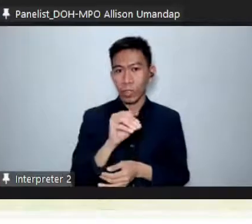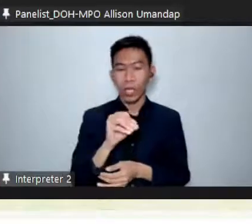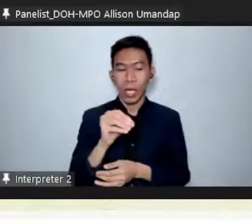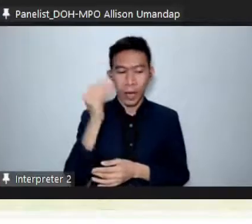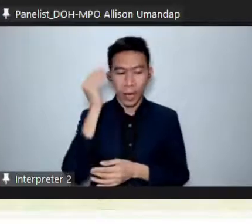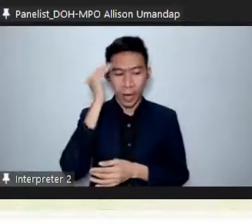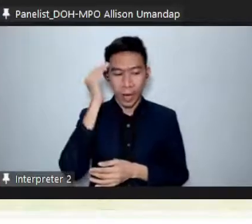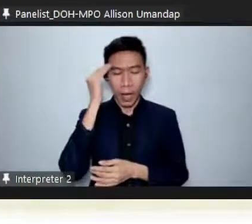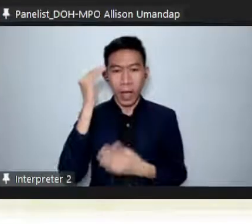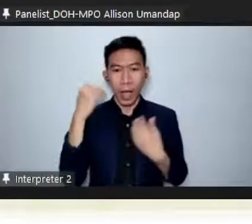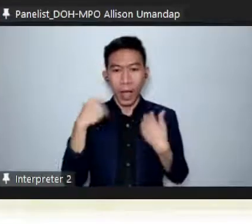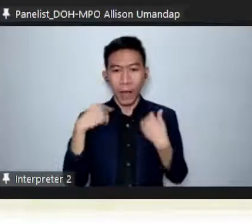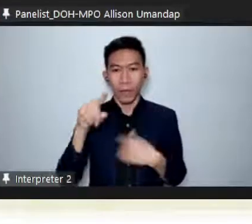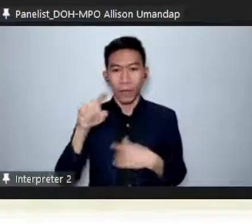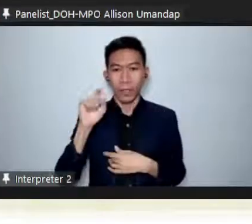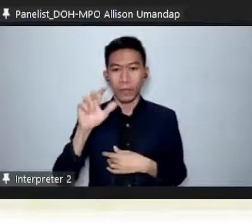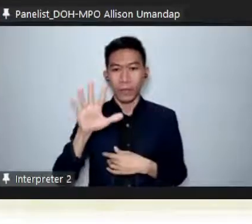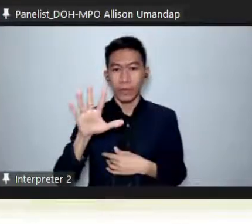will be